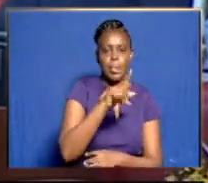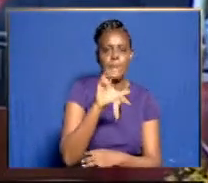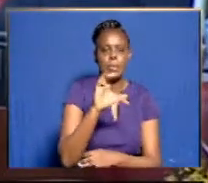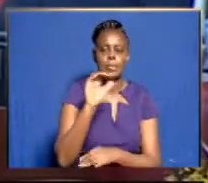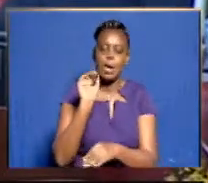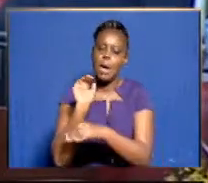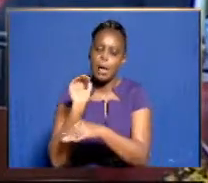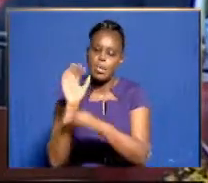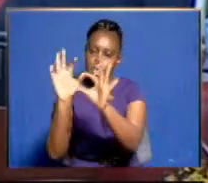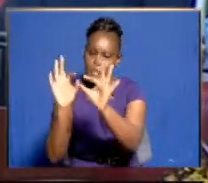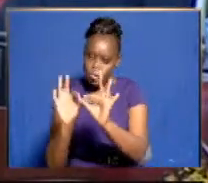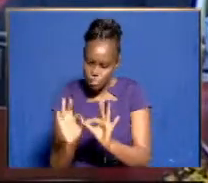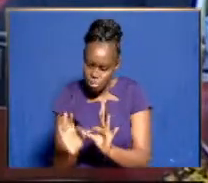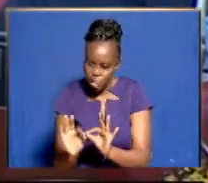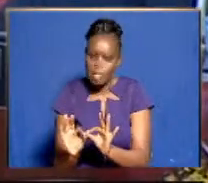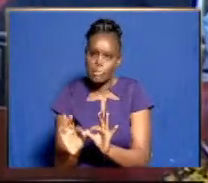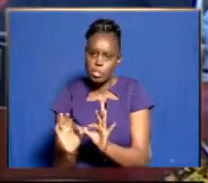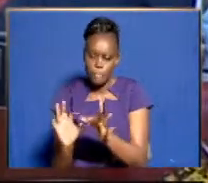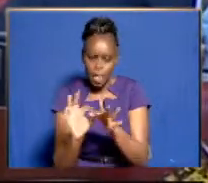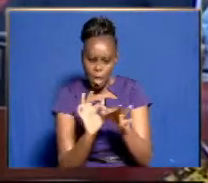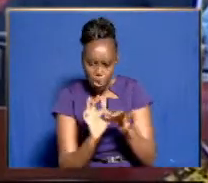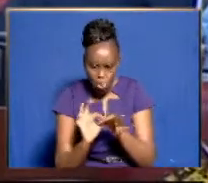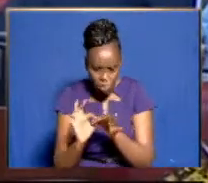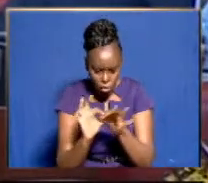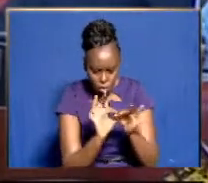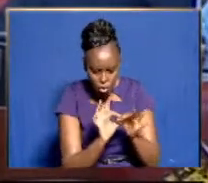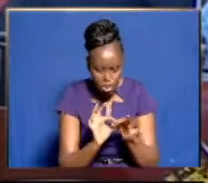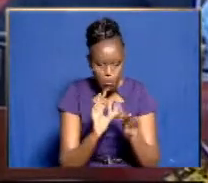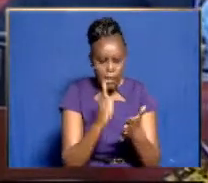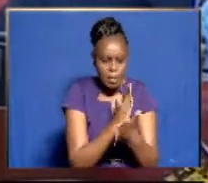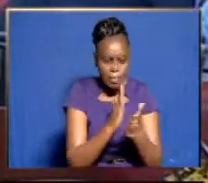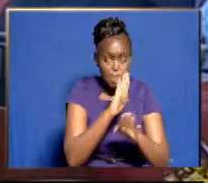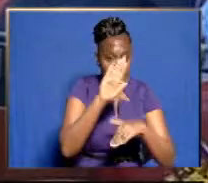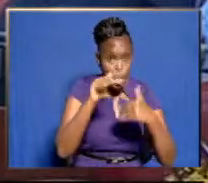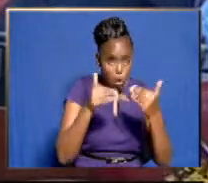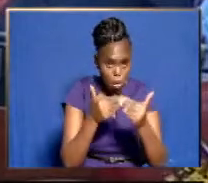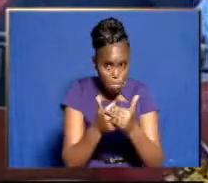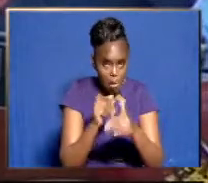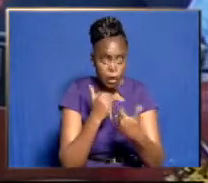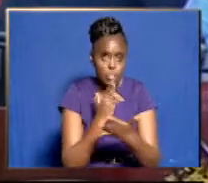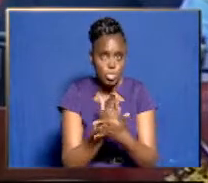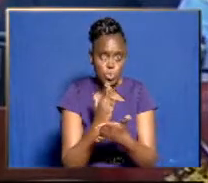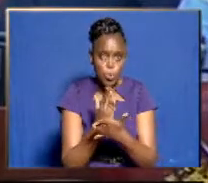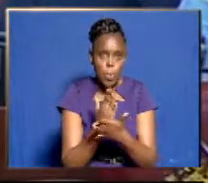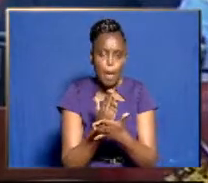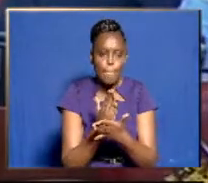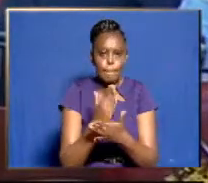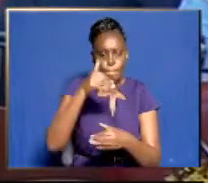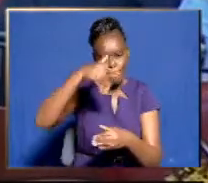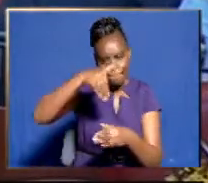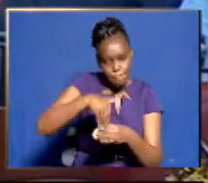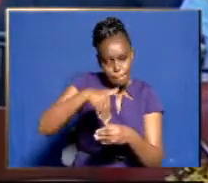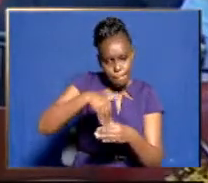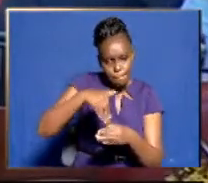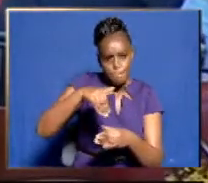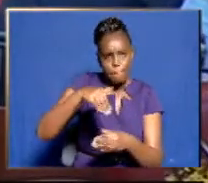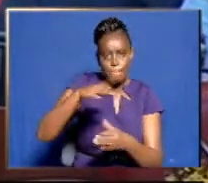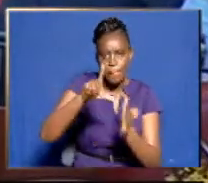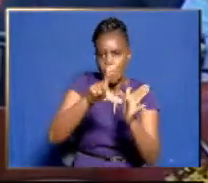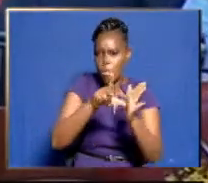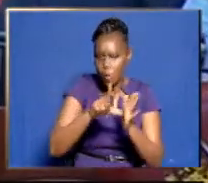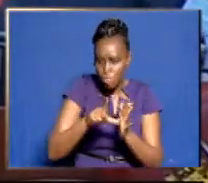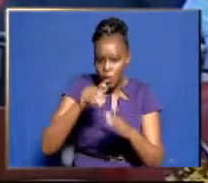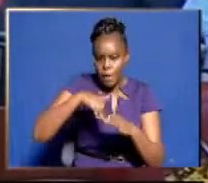National Treasury to coordinate all the departments and ensure that intra-pending bills